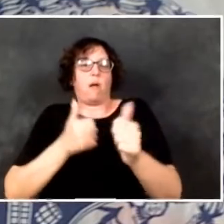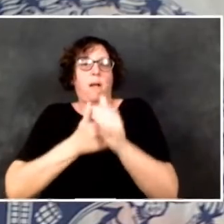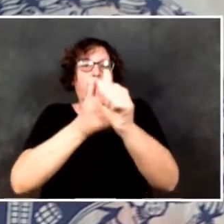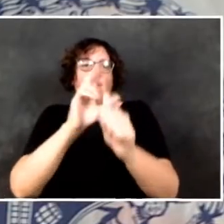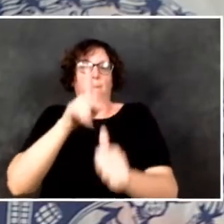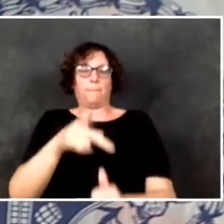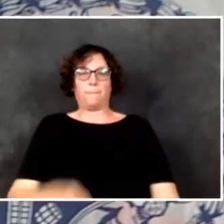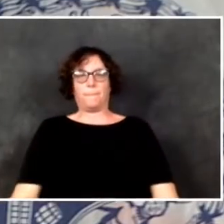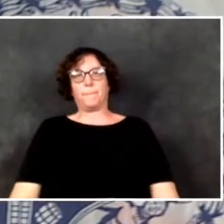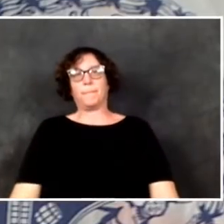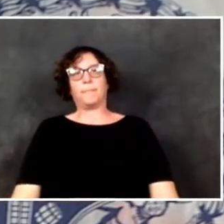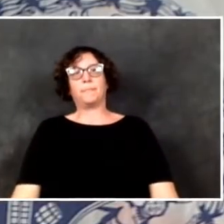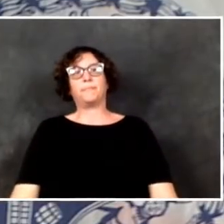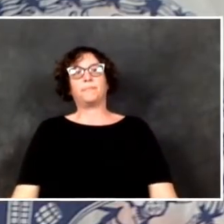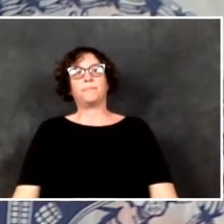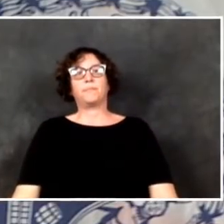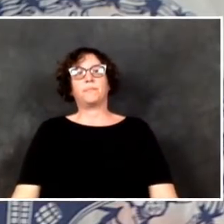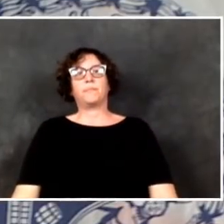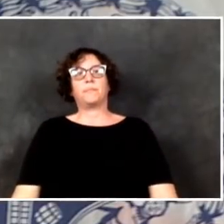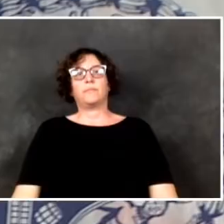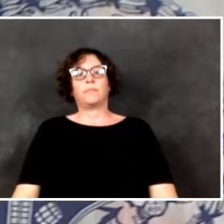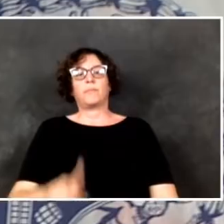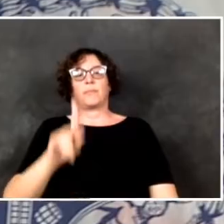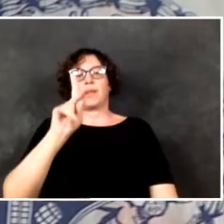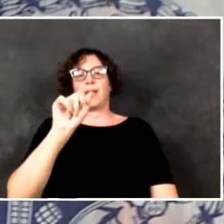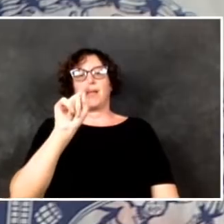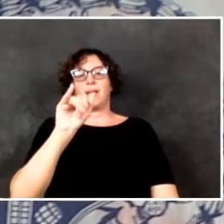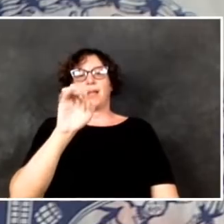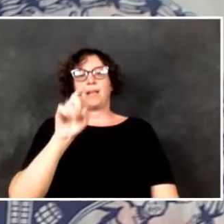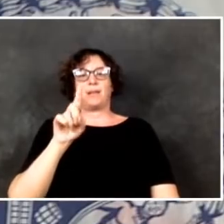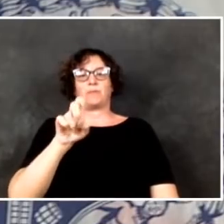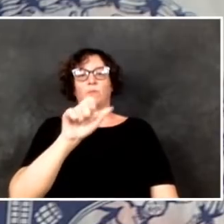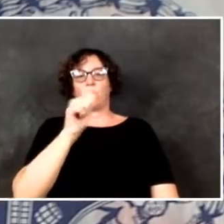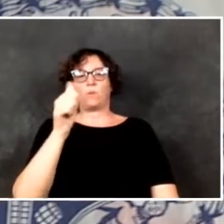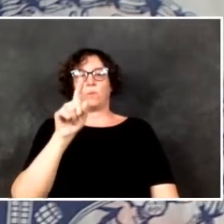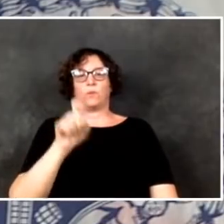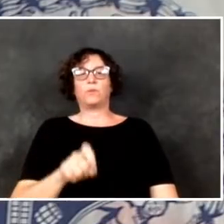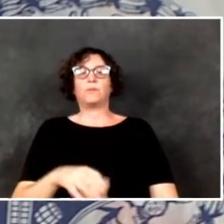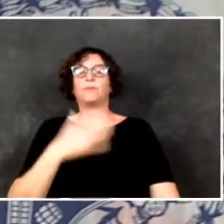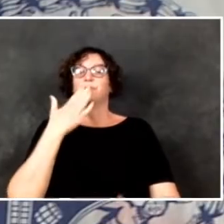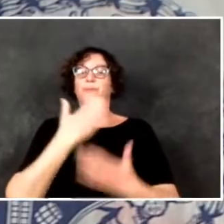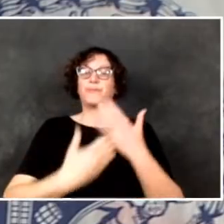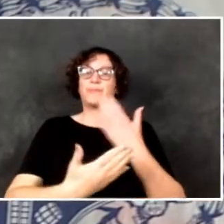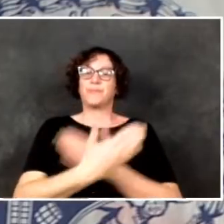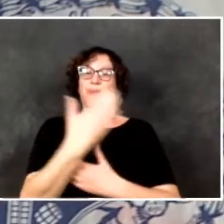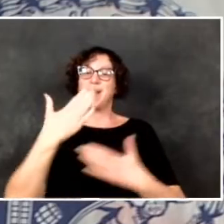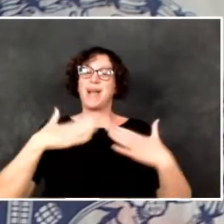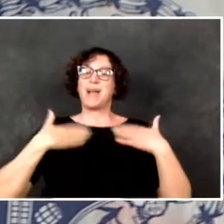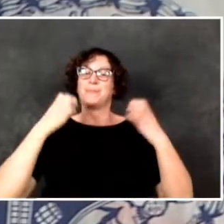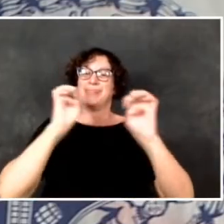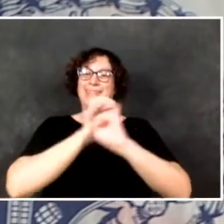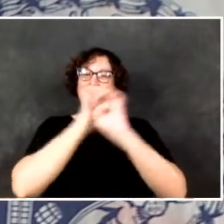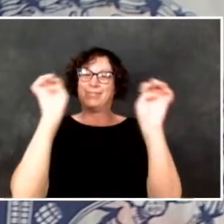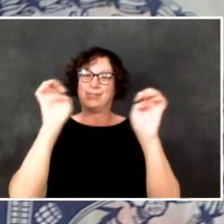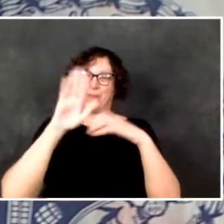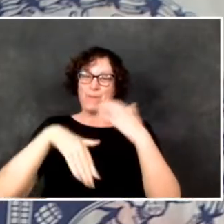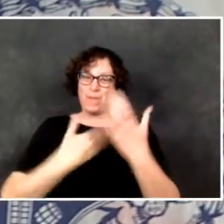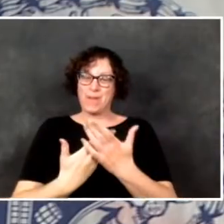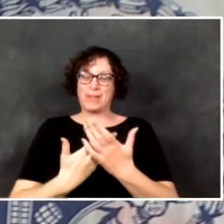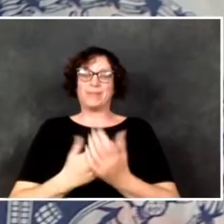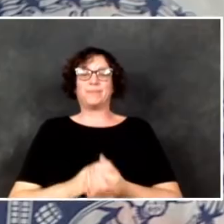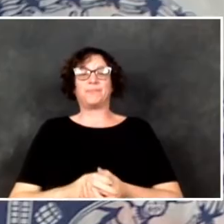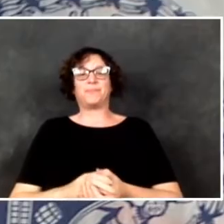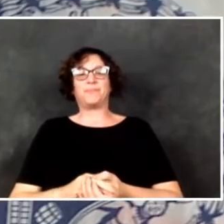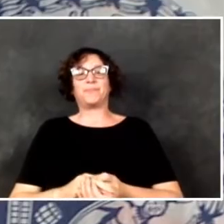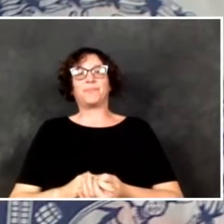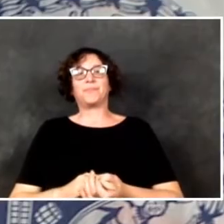Wall Street Journal. Hey, good morning, and a happy Easter to everyone who celebrates. I know you've been asked this, but if you could just explain, Mayor